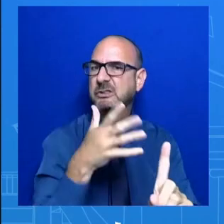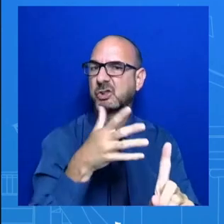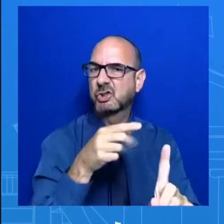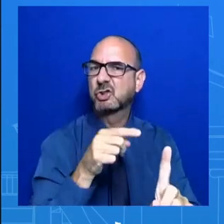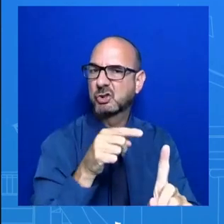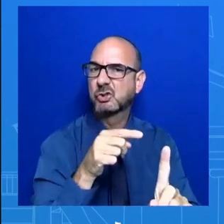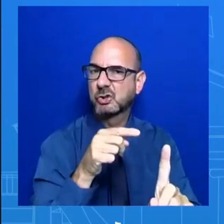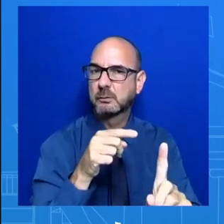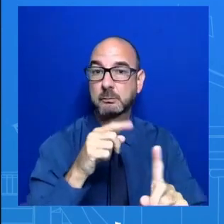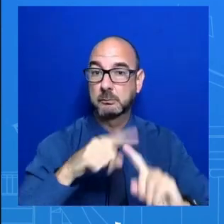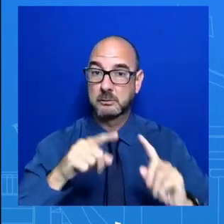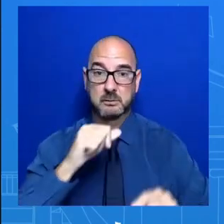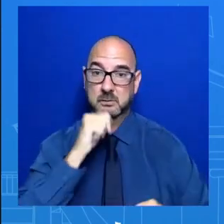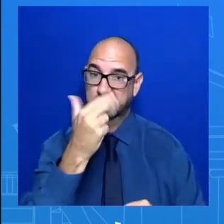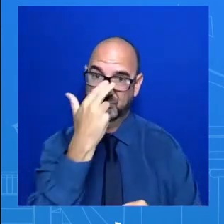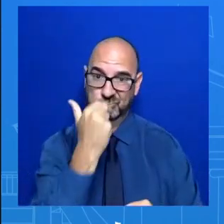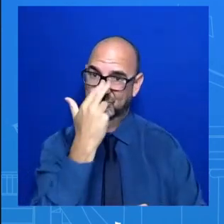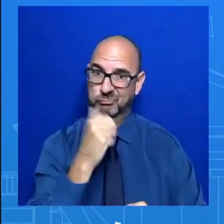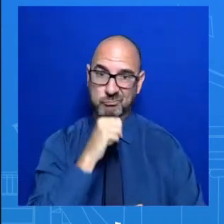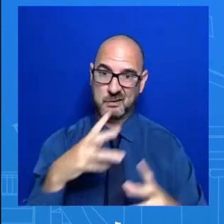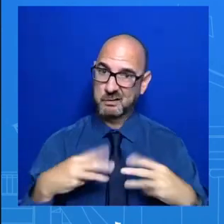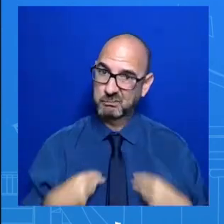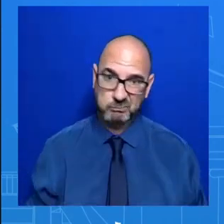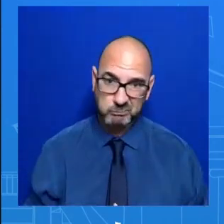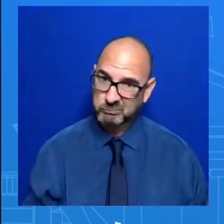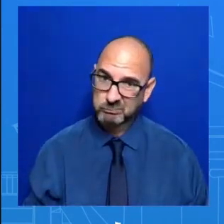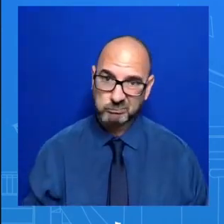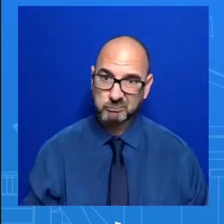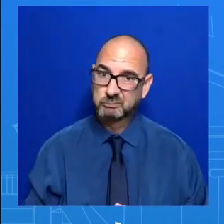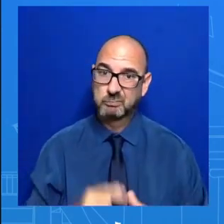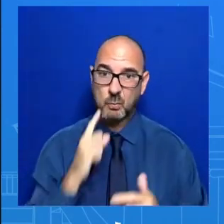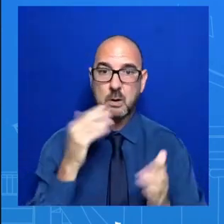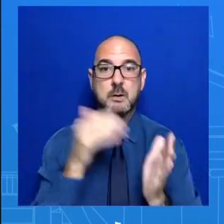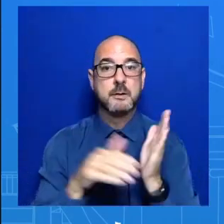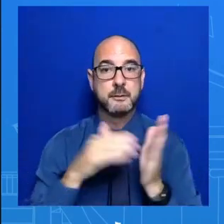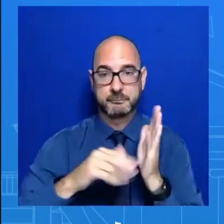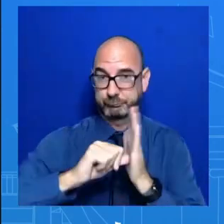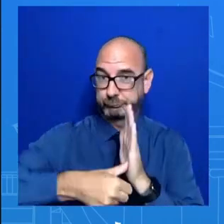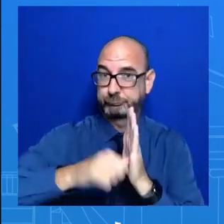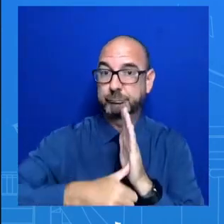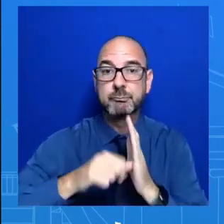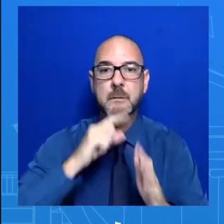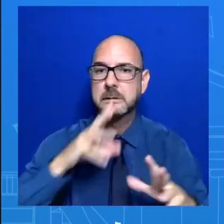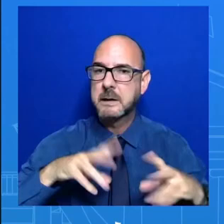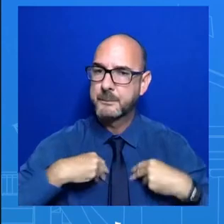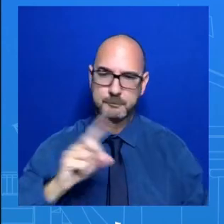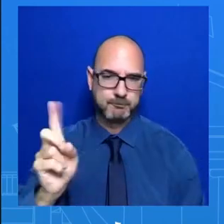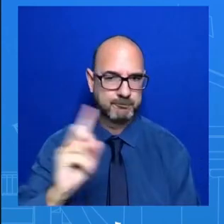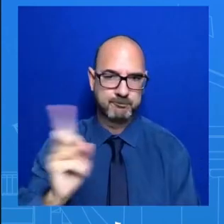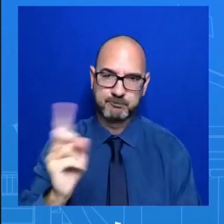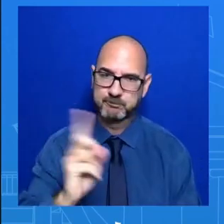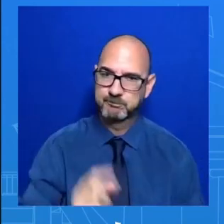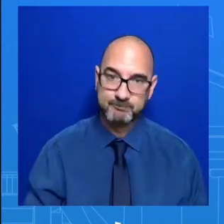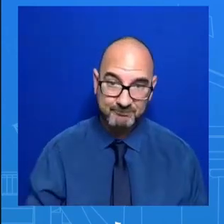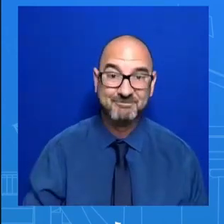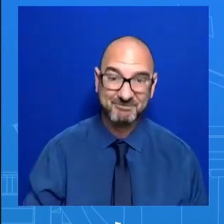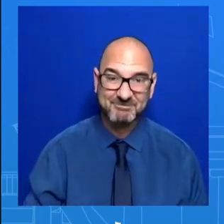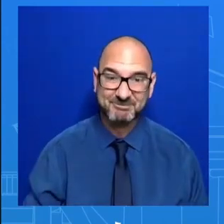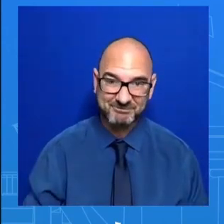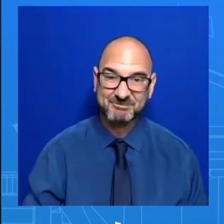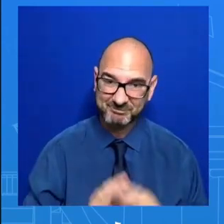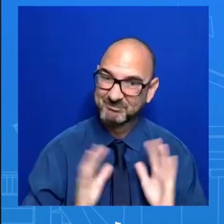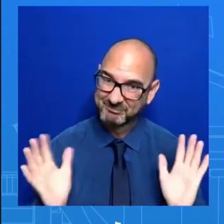we continue to repeat that, that that has no place in our politics, no place anywhere. And so we certainly